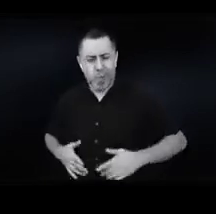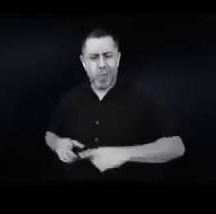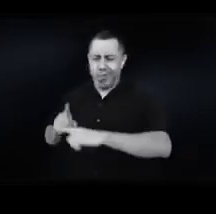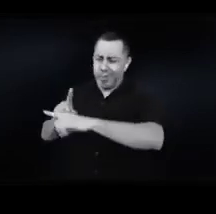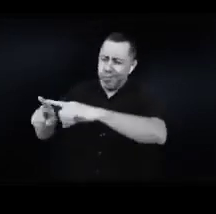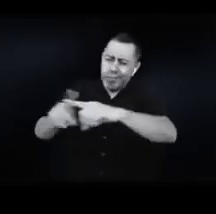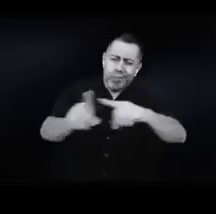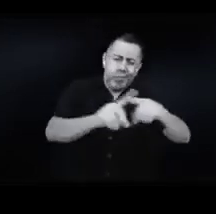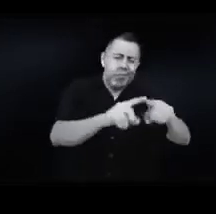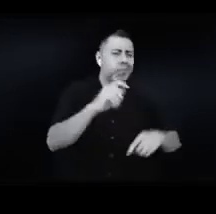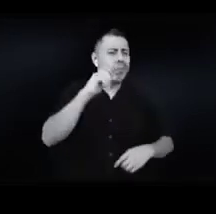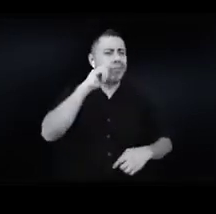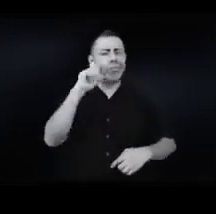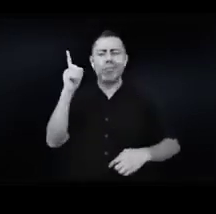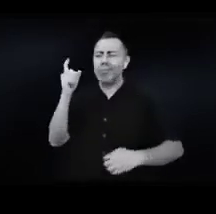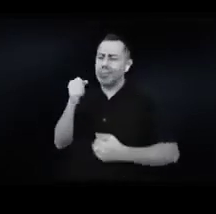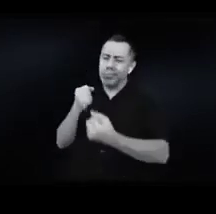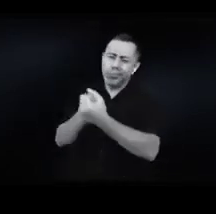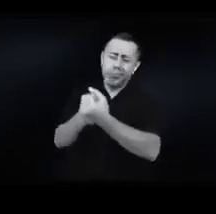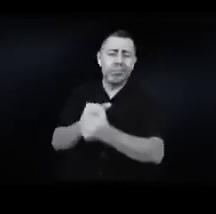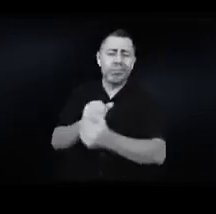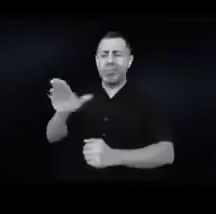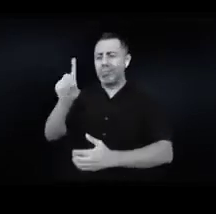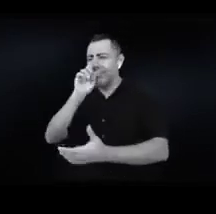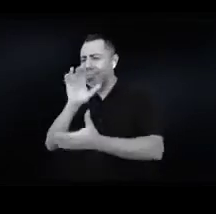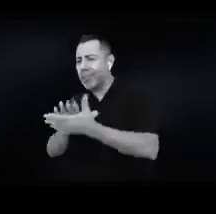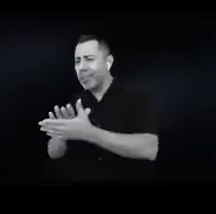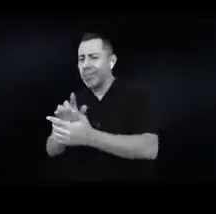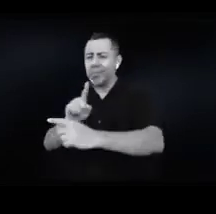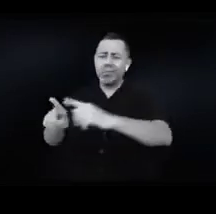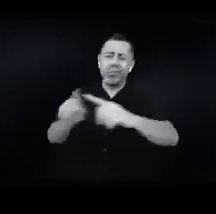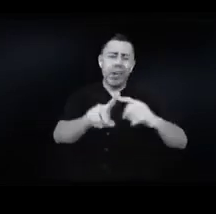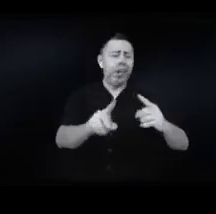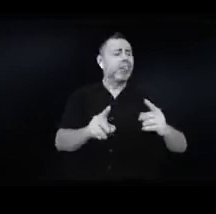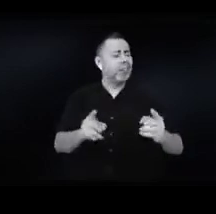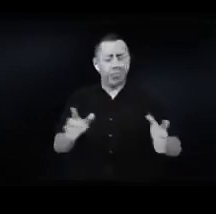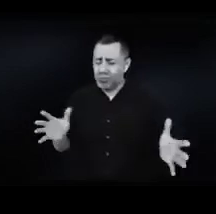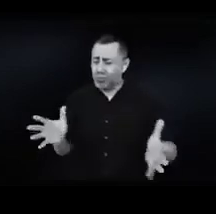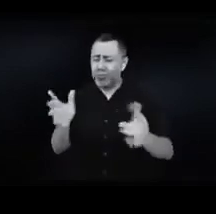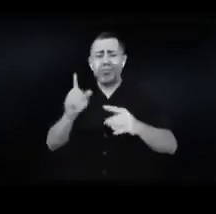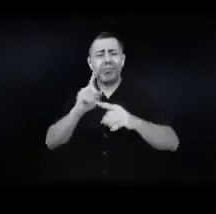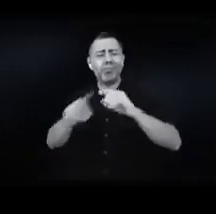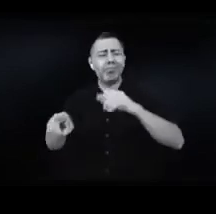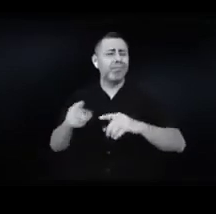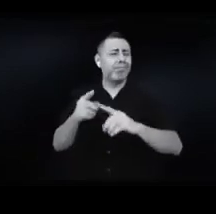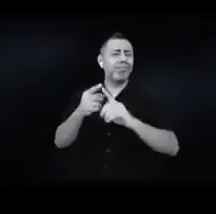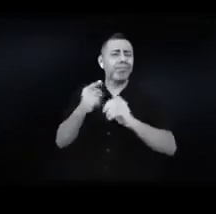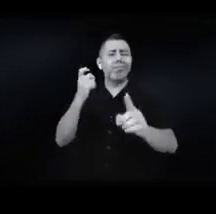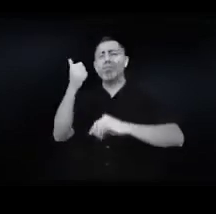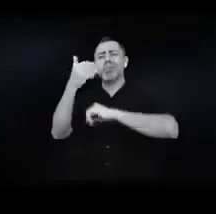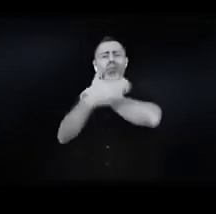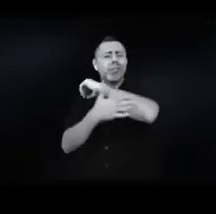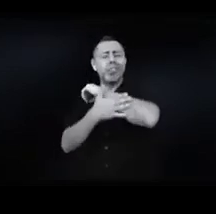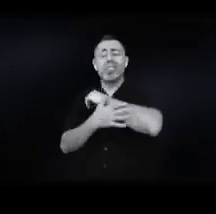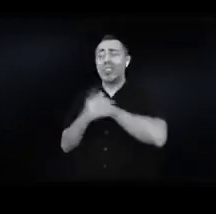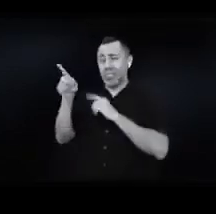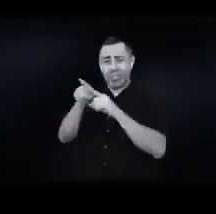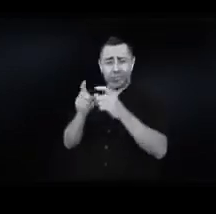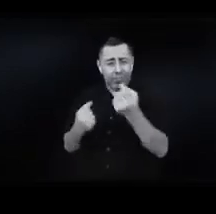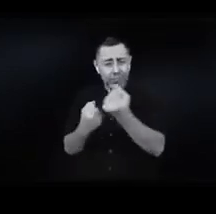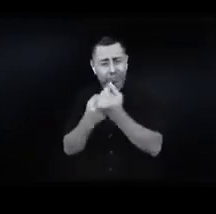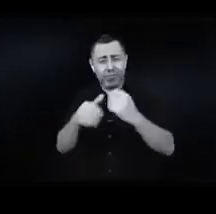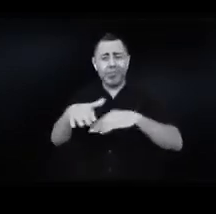different beliefs and nationalities, and including indigenous rights,